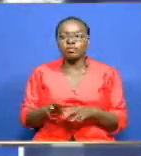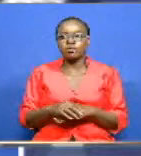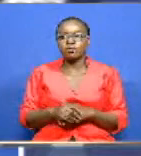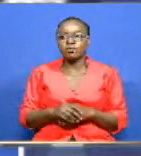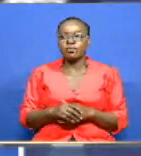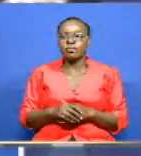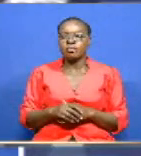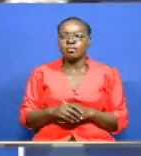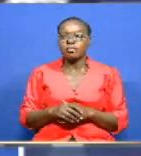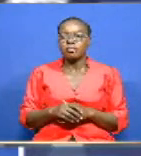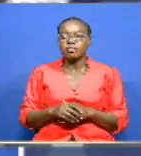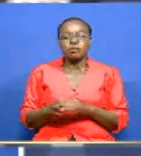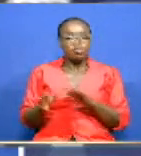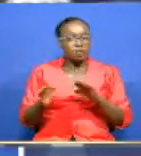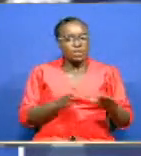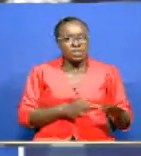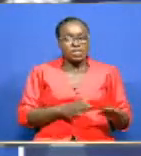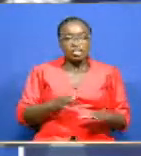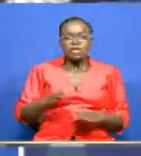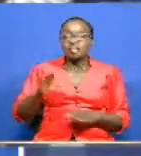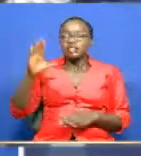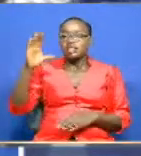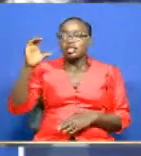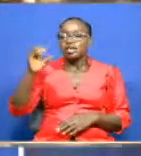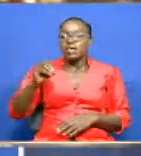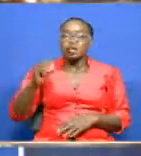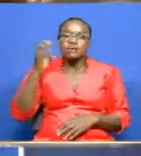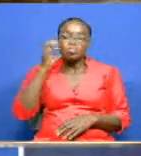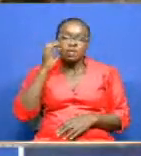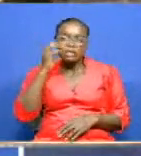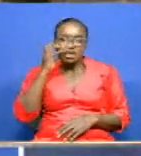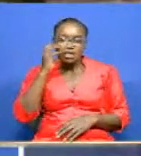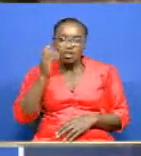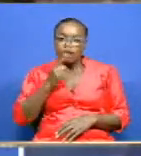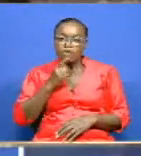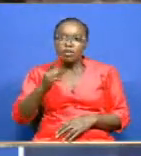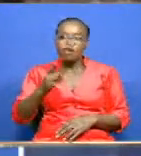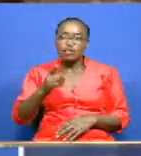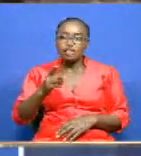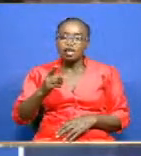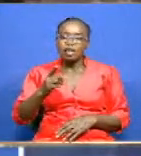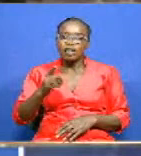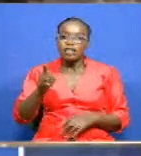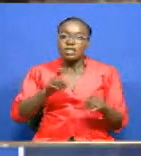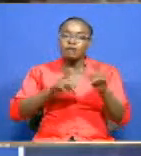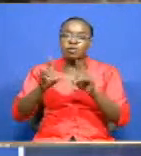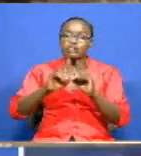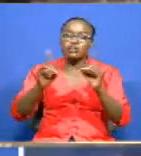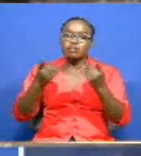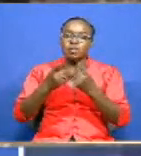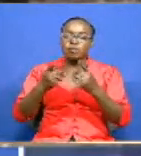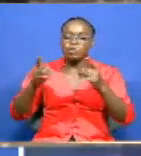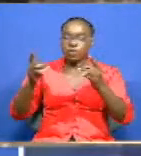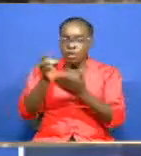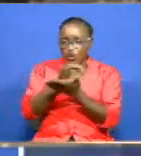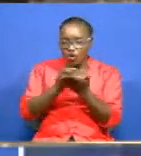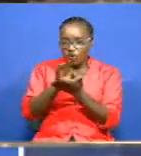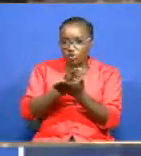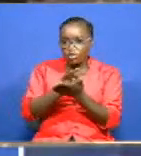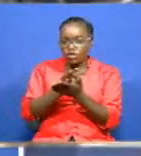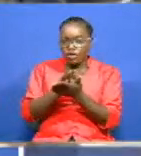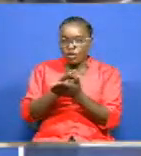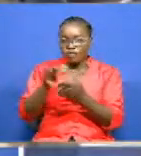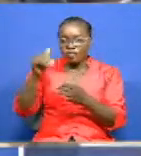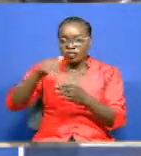they're implementing. Meanwhile, Interior Cabinet Secretary Fred Matiang'i has directed the Immigration Department to commence an audit of all foreign investors